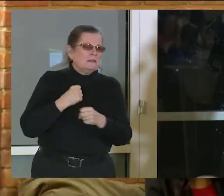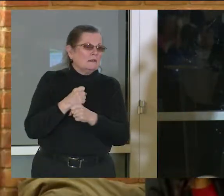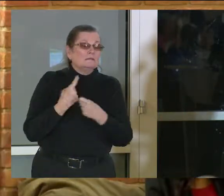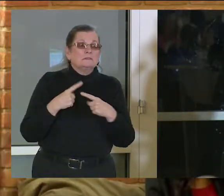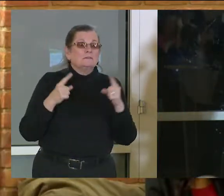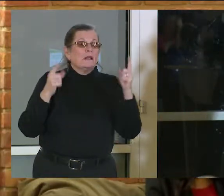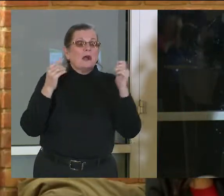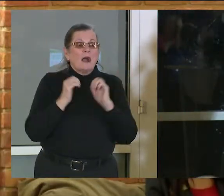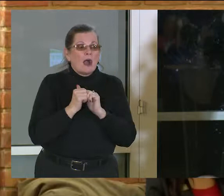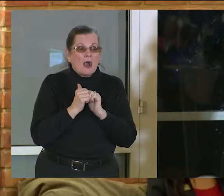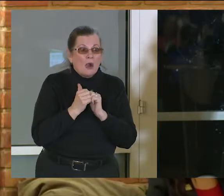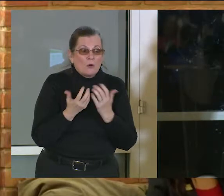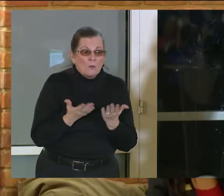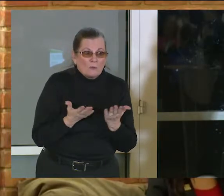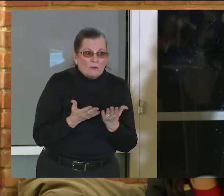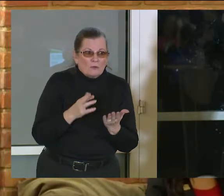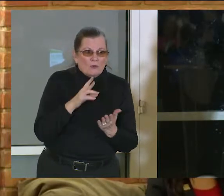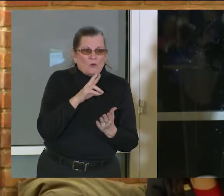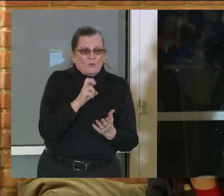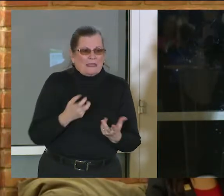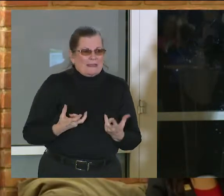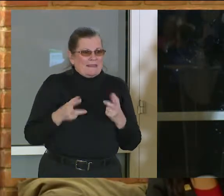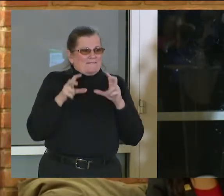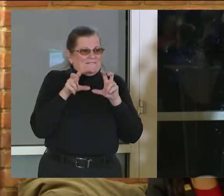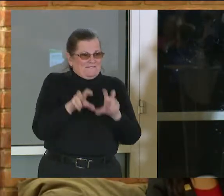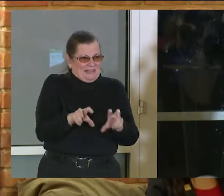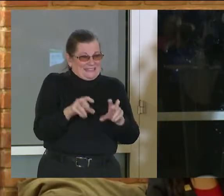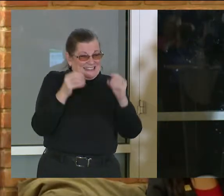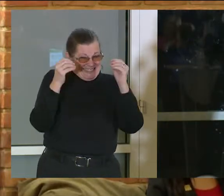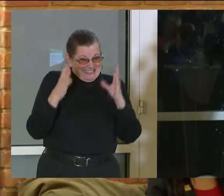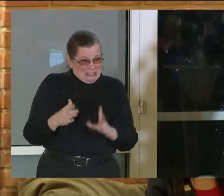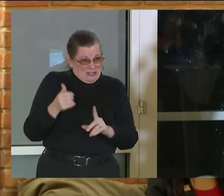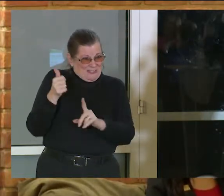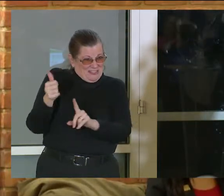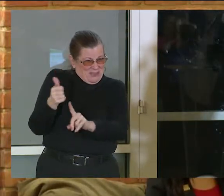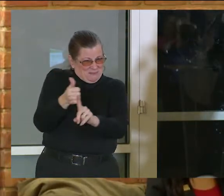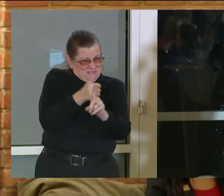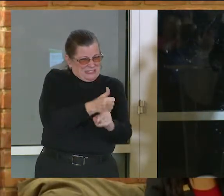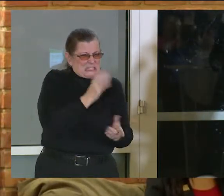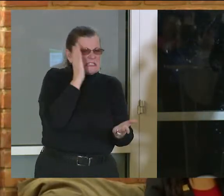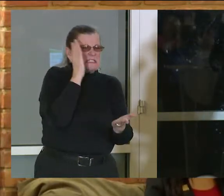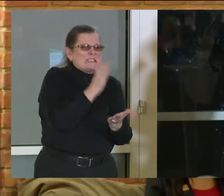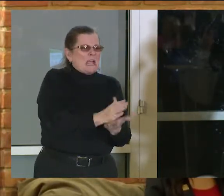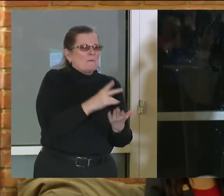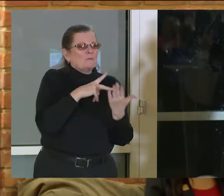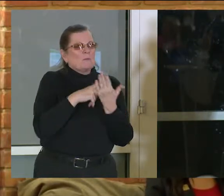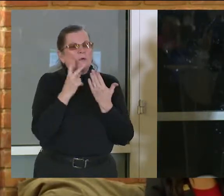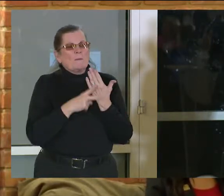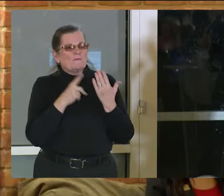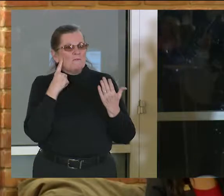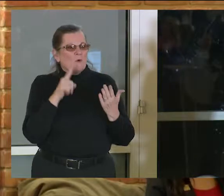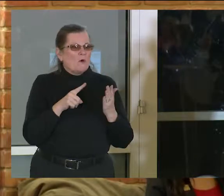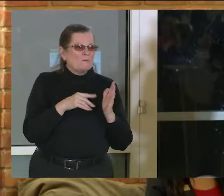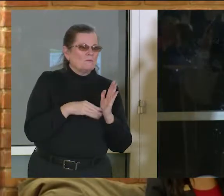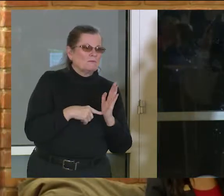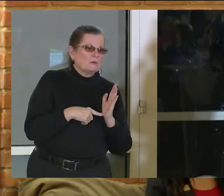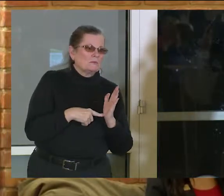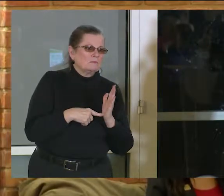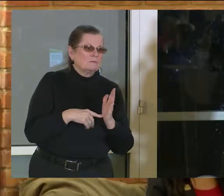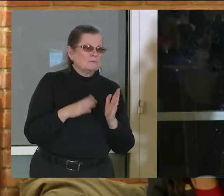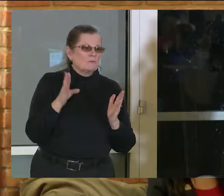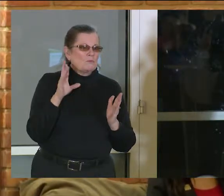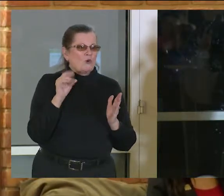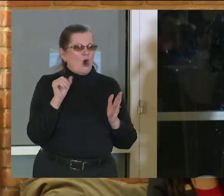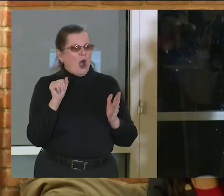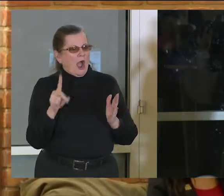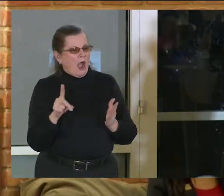those teachers and stop using programs like the Broad Academy, where our deputy mayor came from.